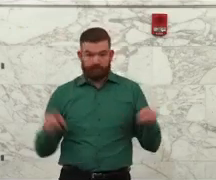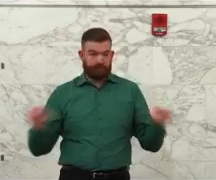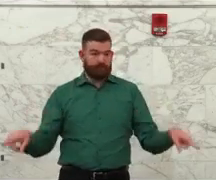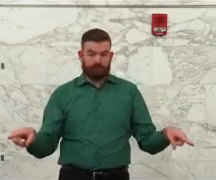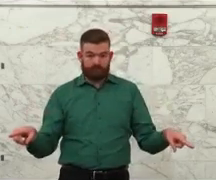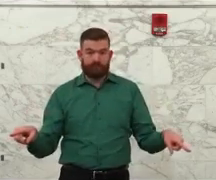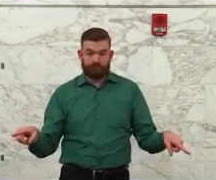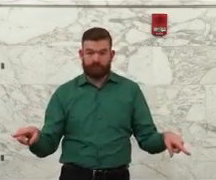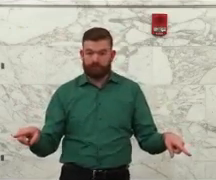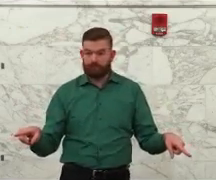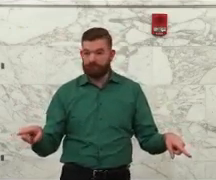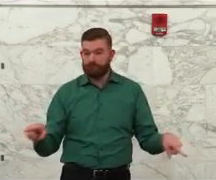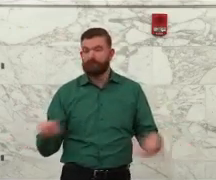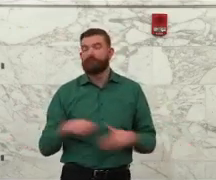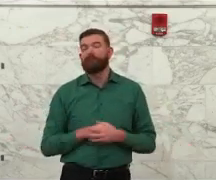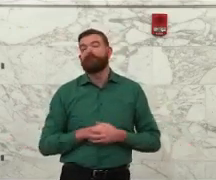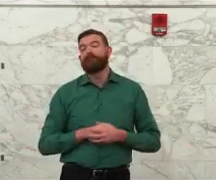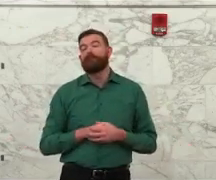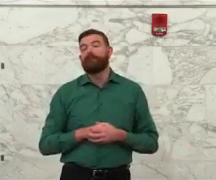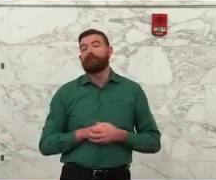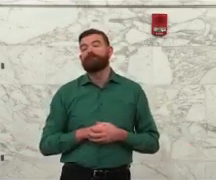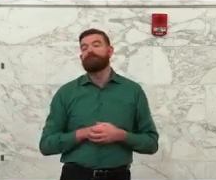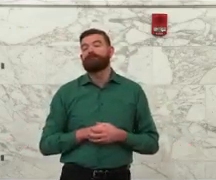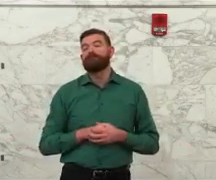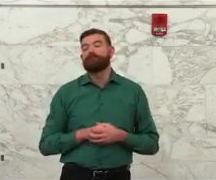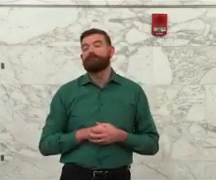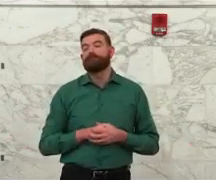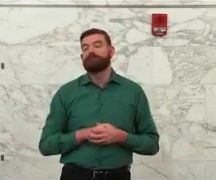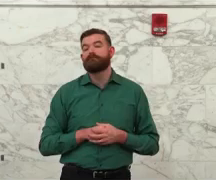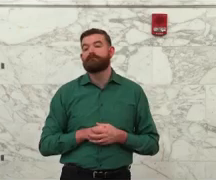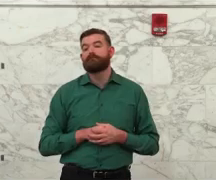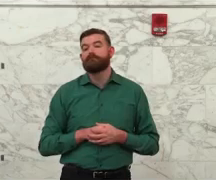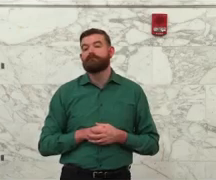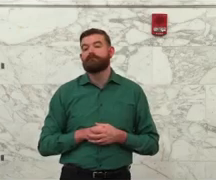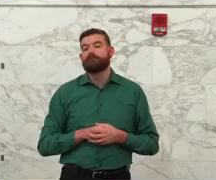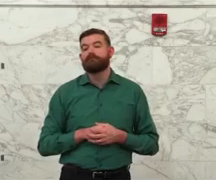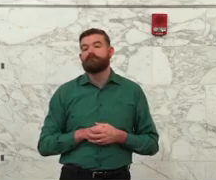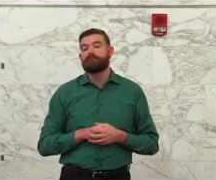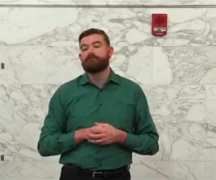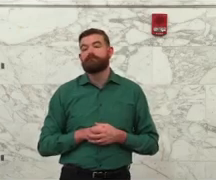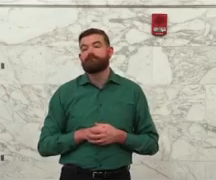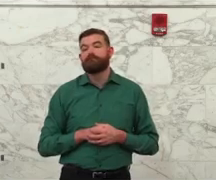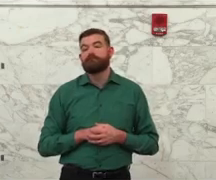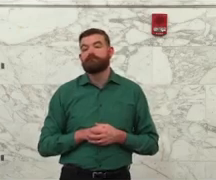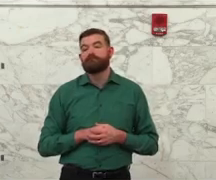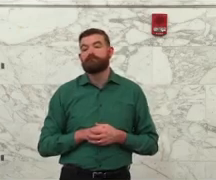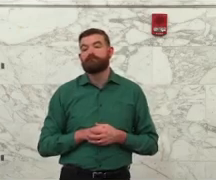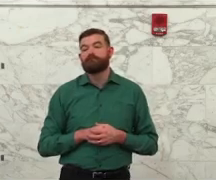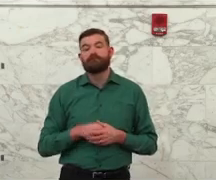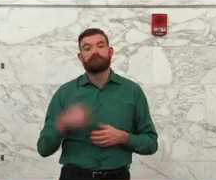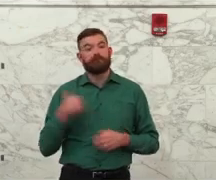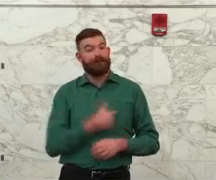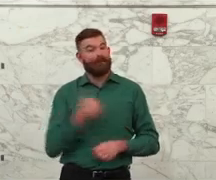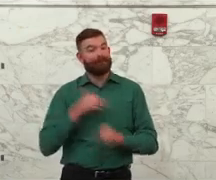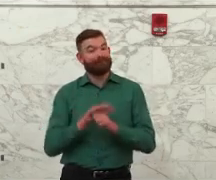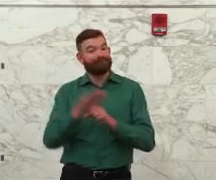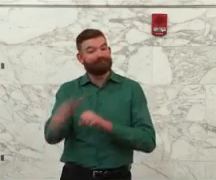think, at every single gathering, we are not remotely where we need to be on personal protective equipment.